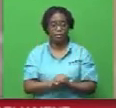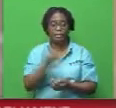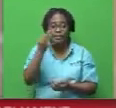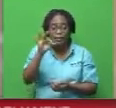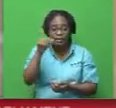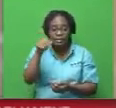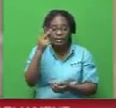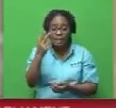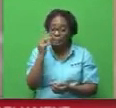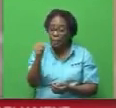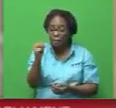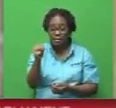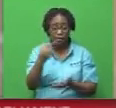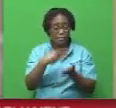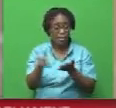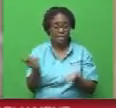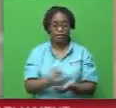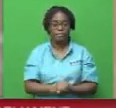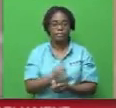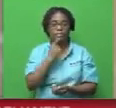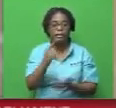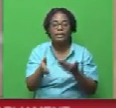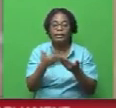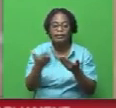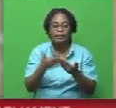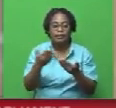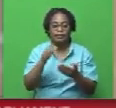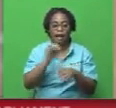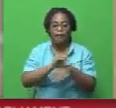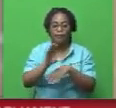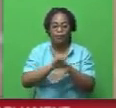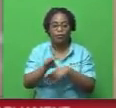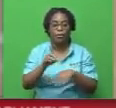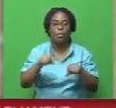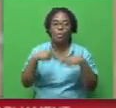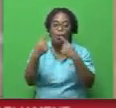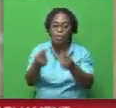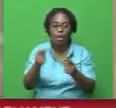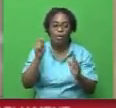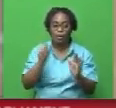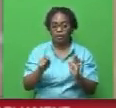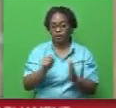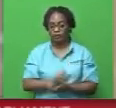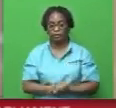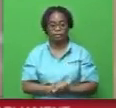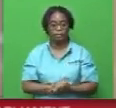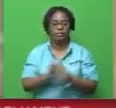the simple advice to go to the court and try to set aside that arbitration judgment after they spend